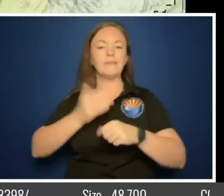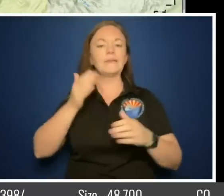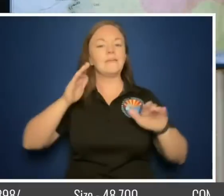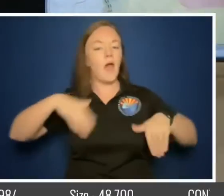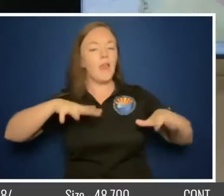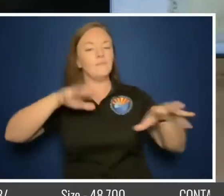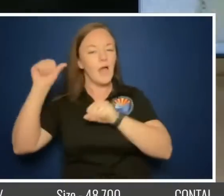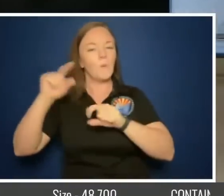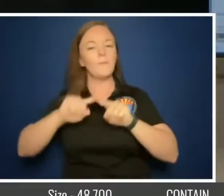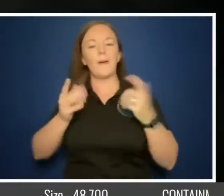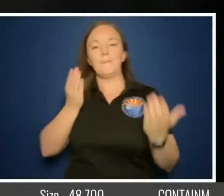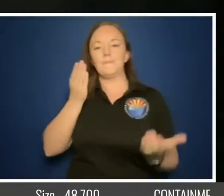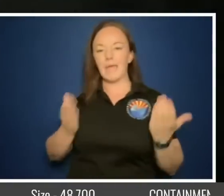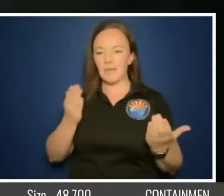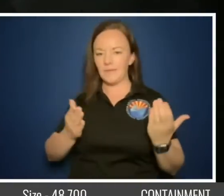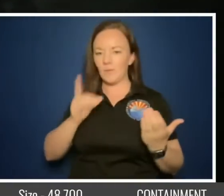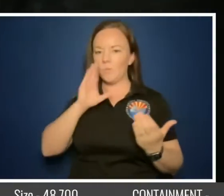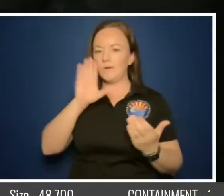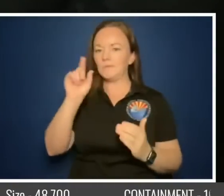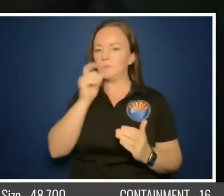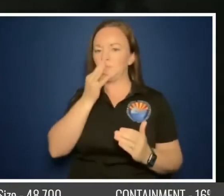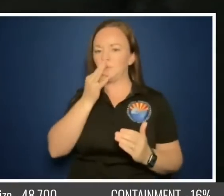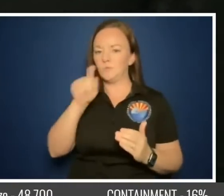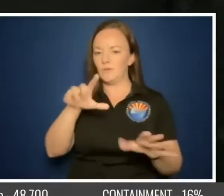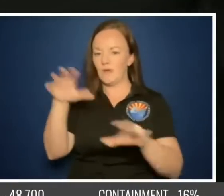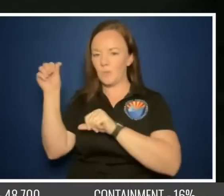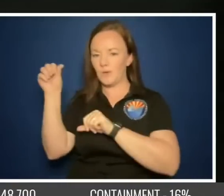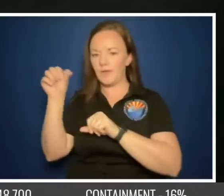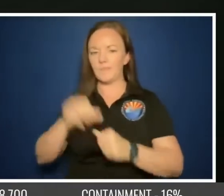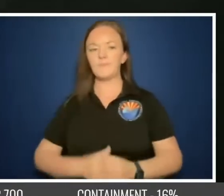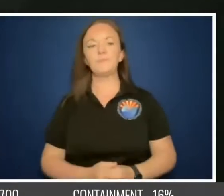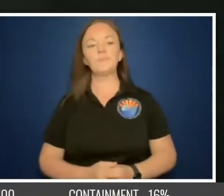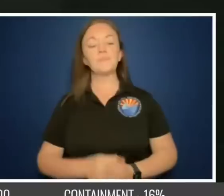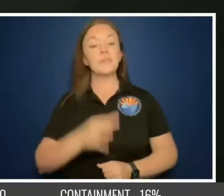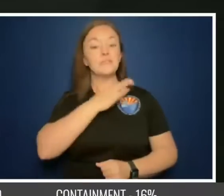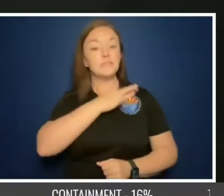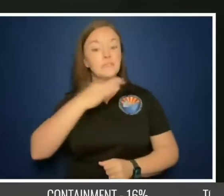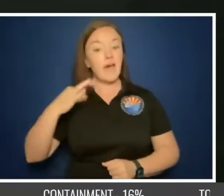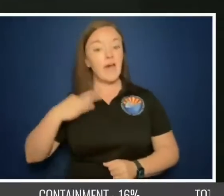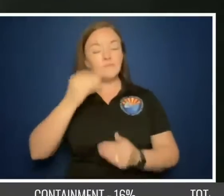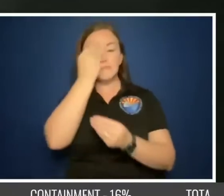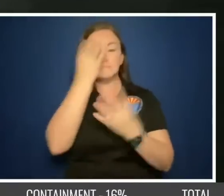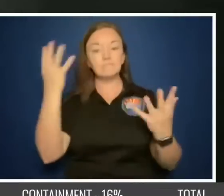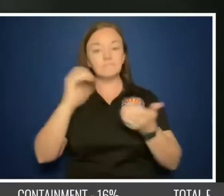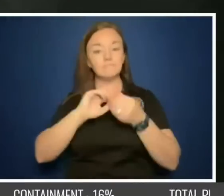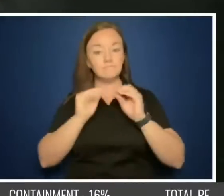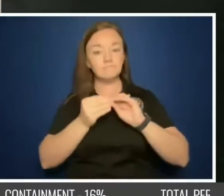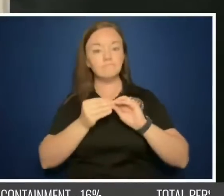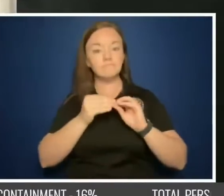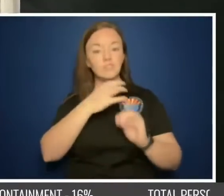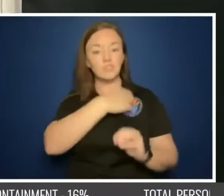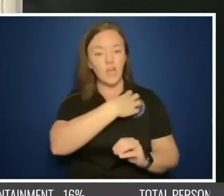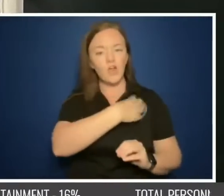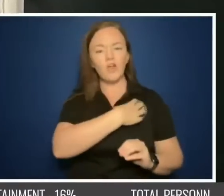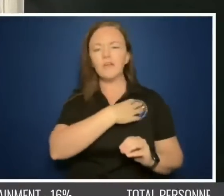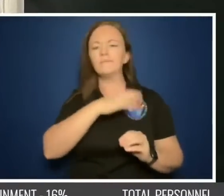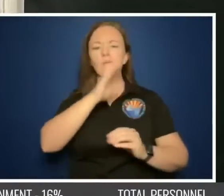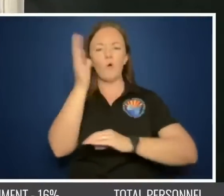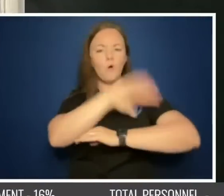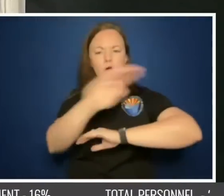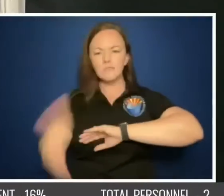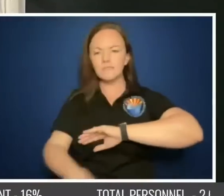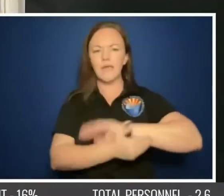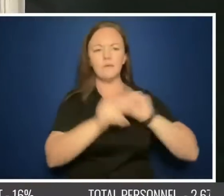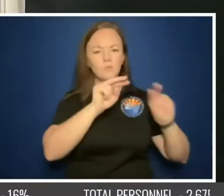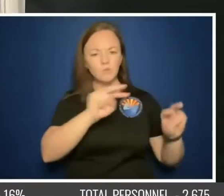As far as staffing is concerned, we still have deputies out on patrols 24/7. We have 20 deputies